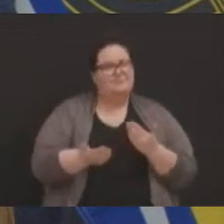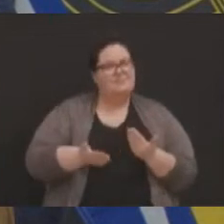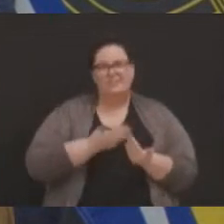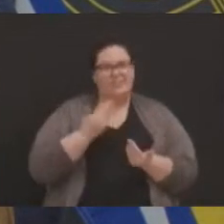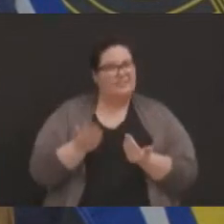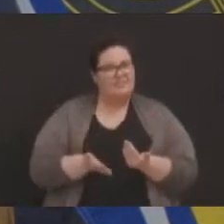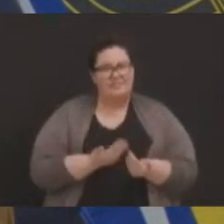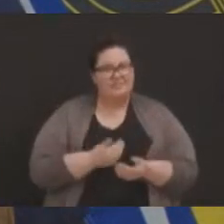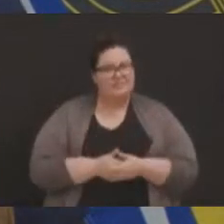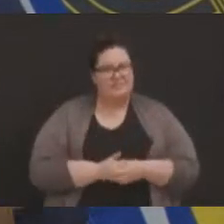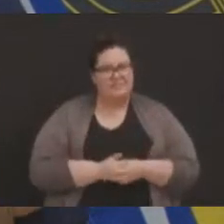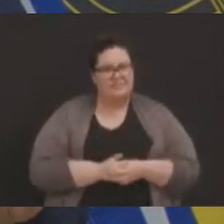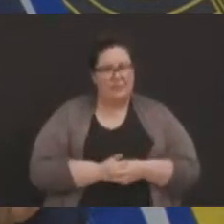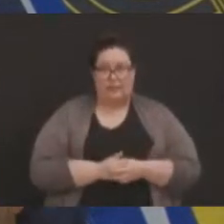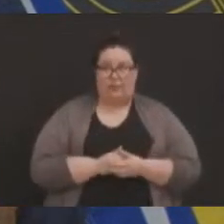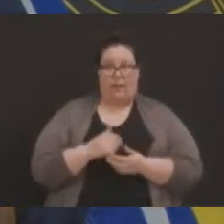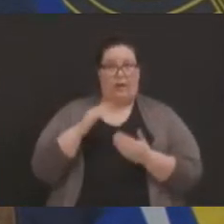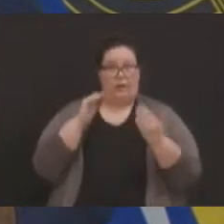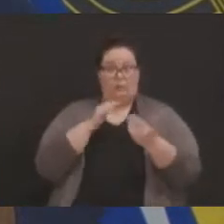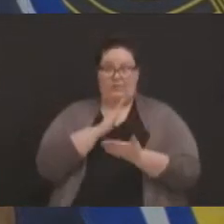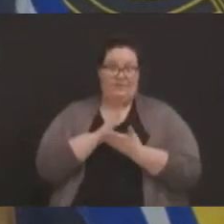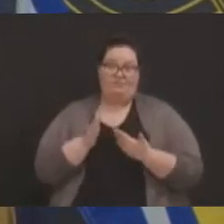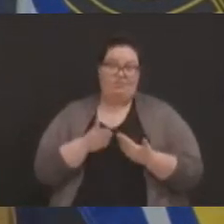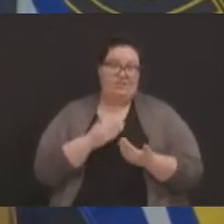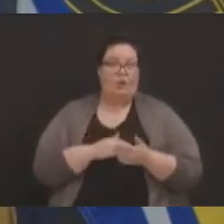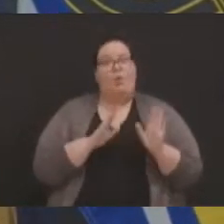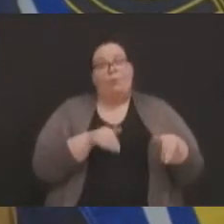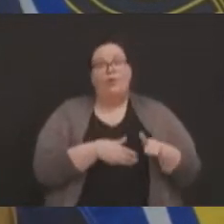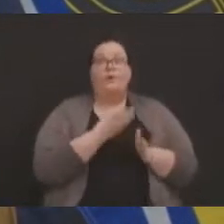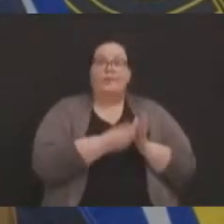person's family and friends and all who love them.